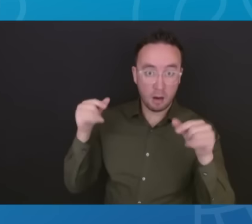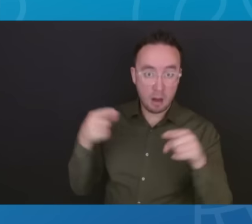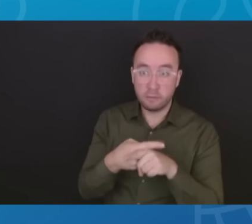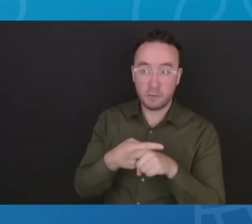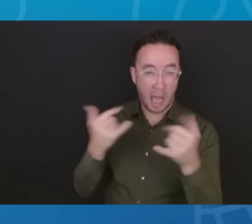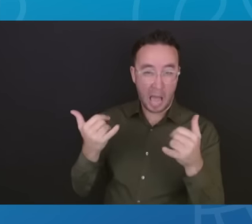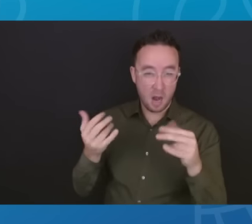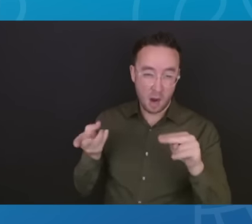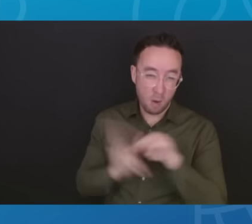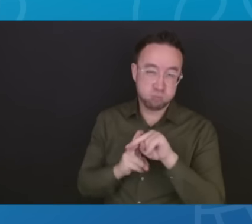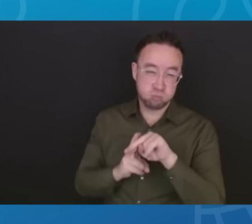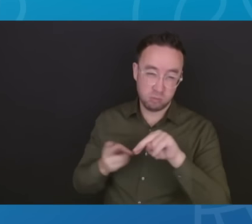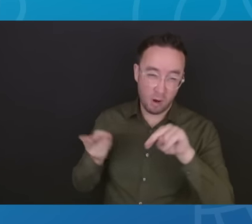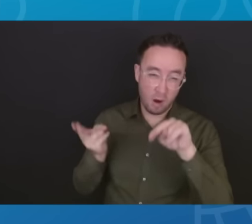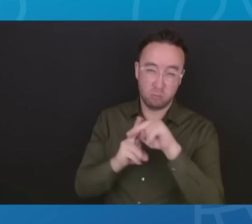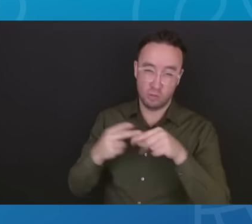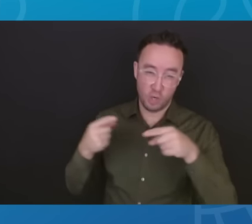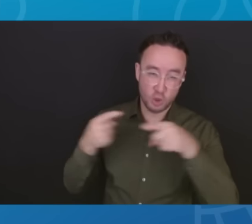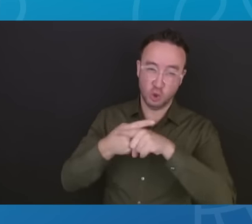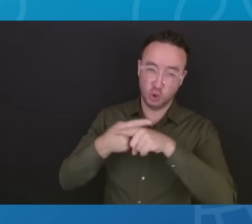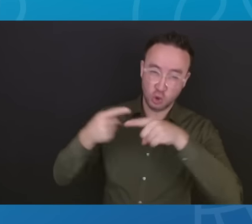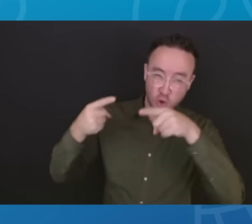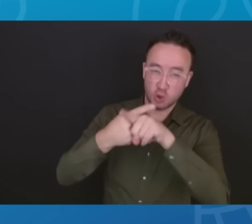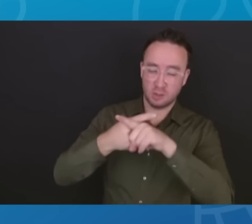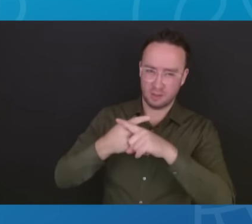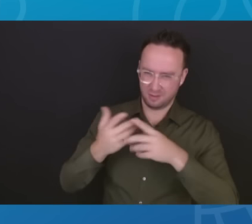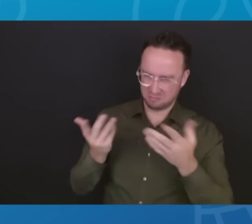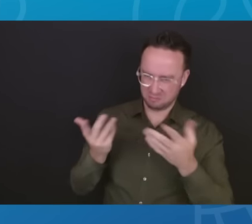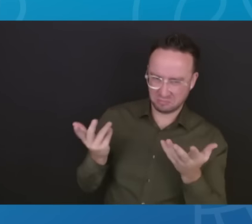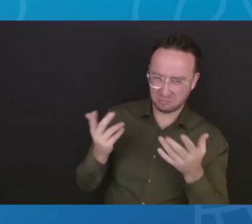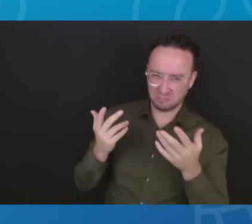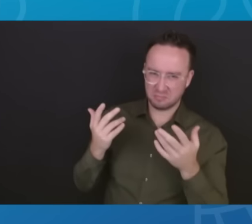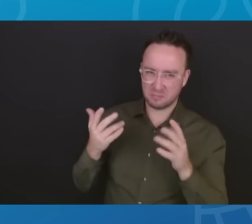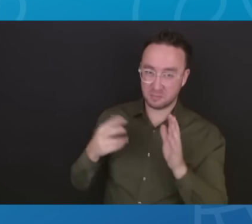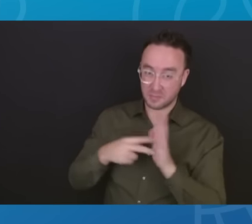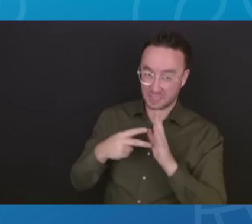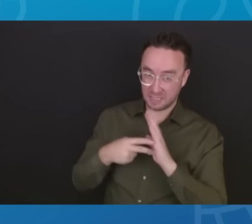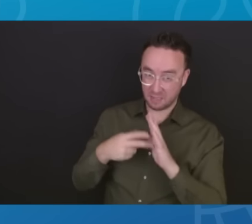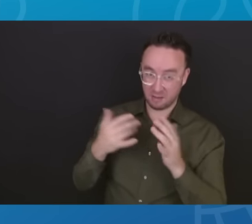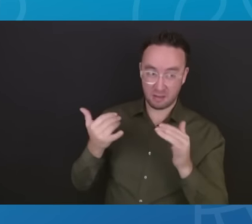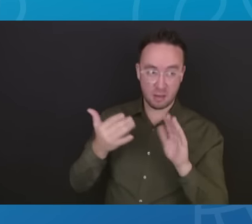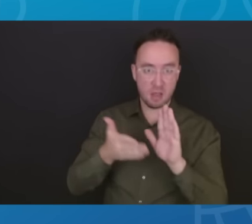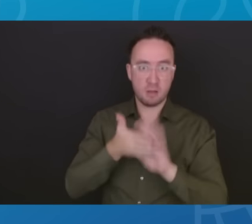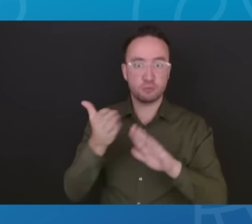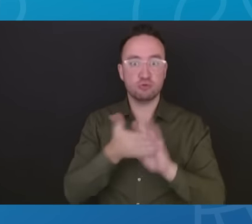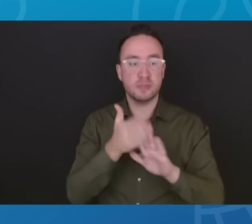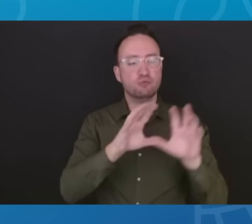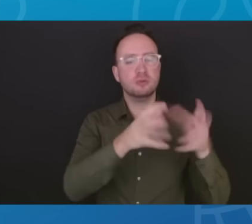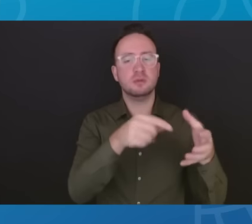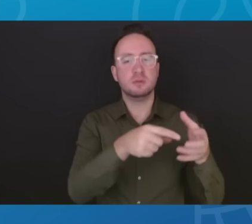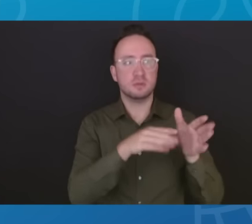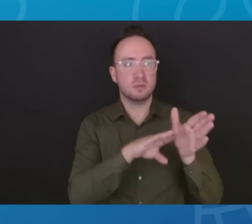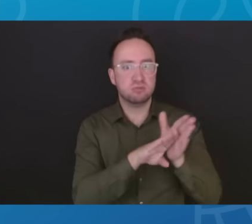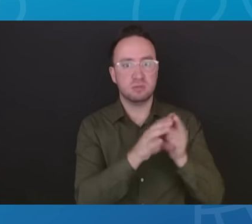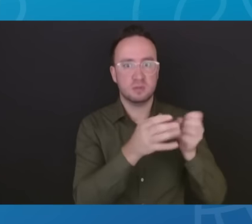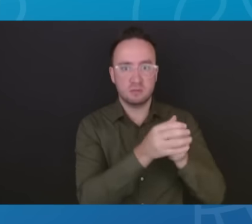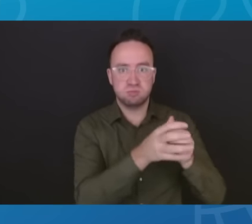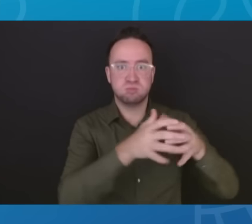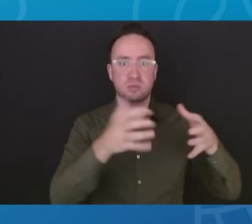direction you look at. There are new operations in Gaza. There's, of course, bombing in Lebanon.